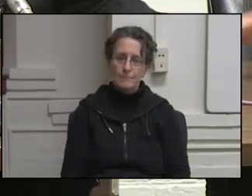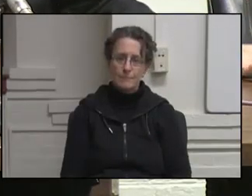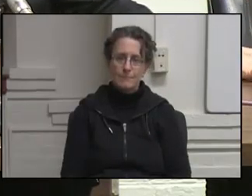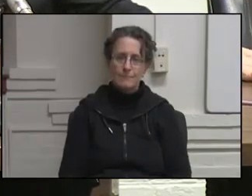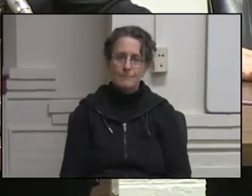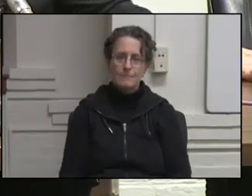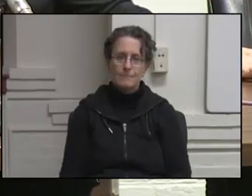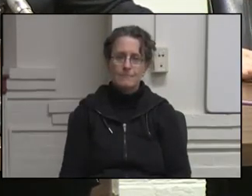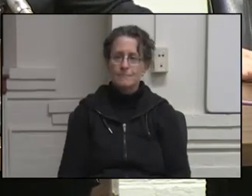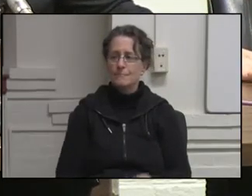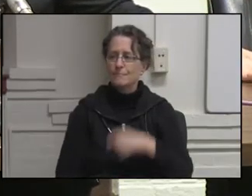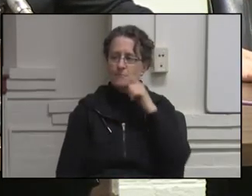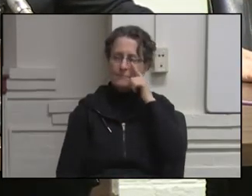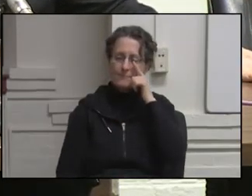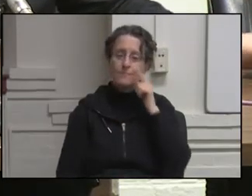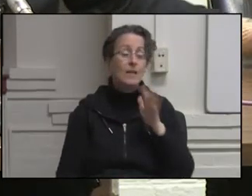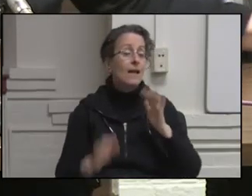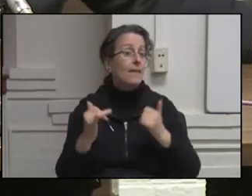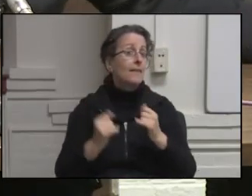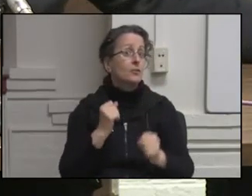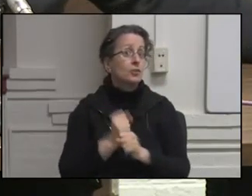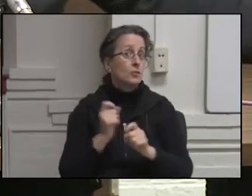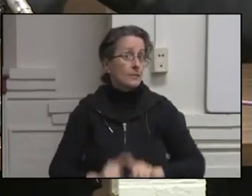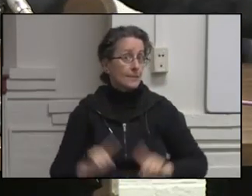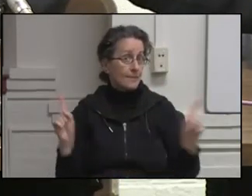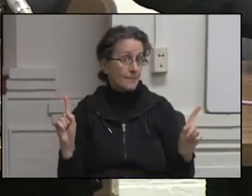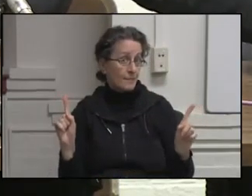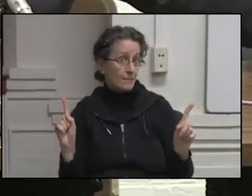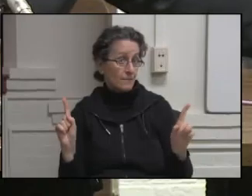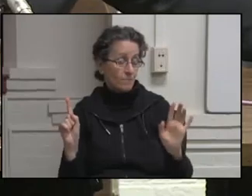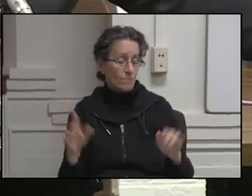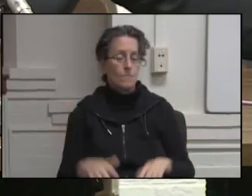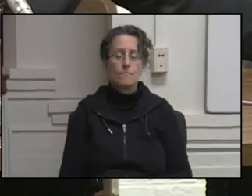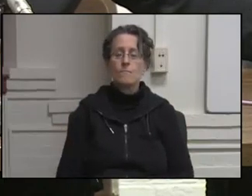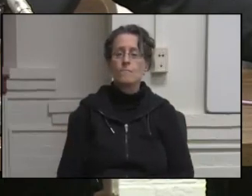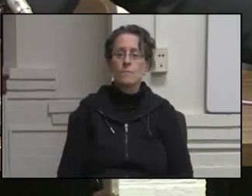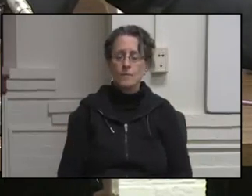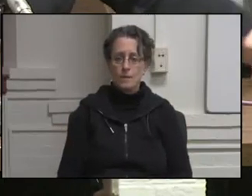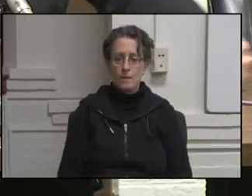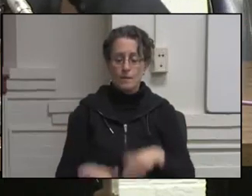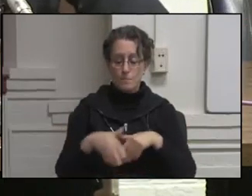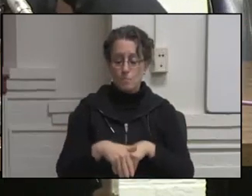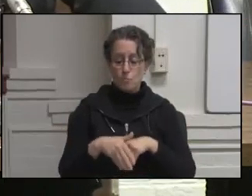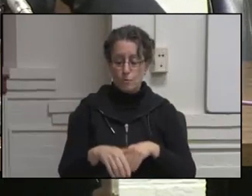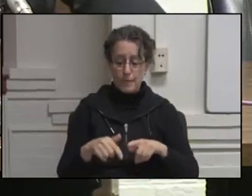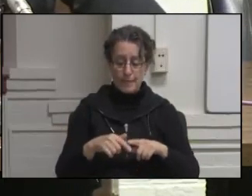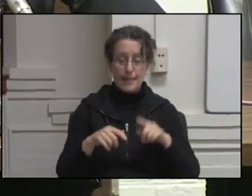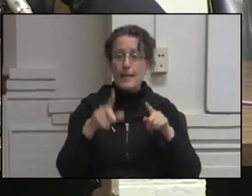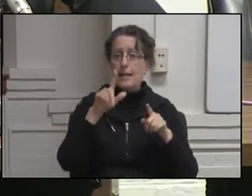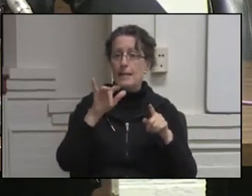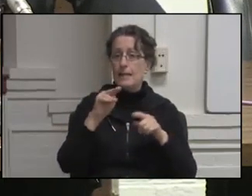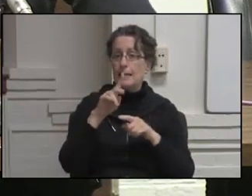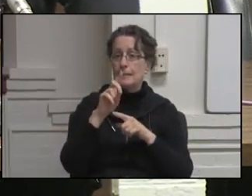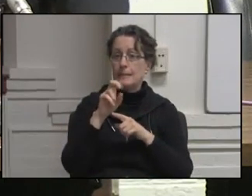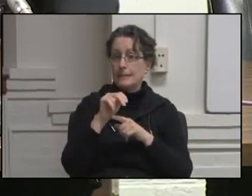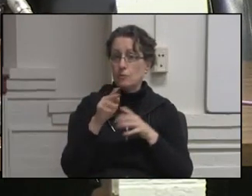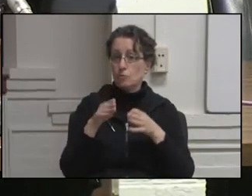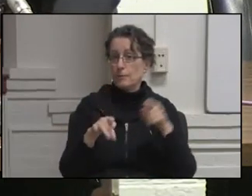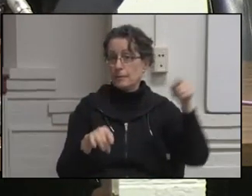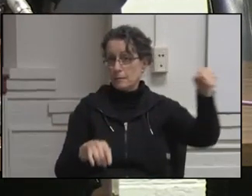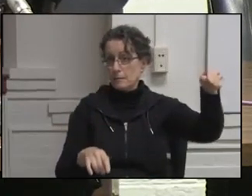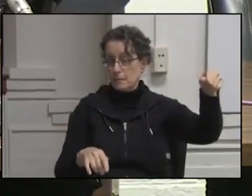and this year it's a little different. So the parade is going to go up Linden Street,